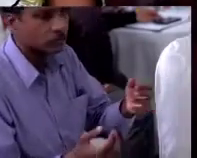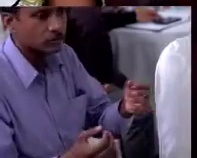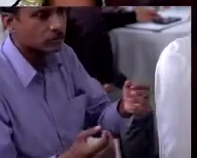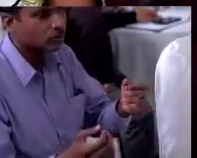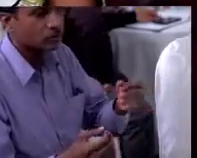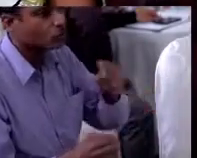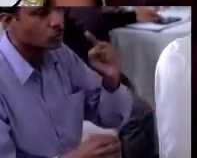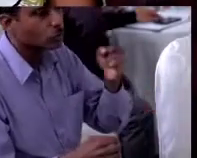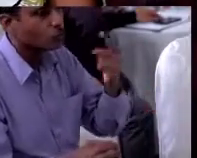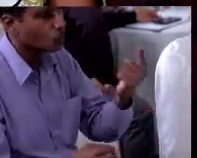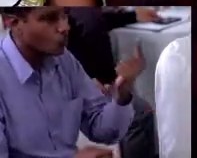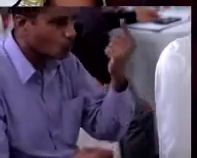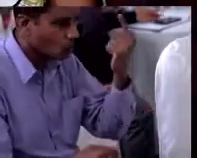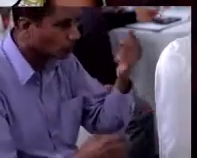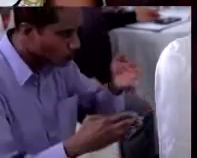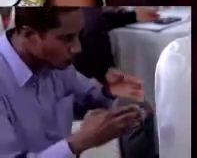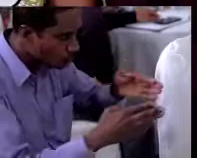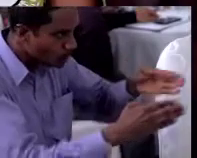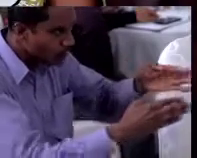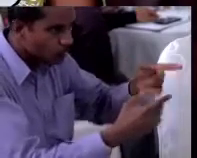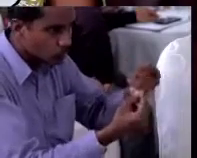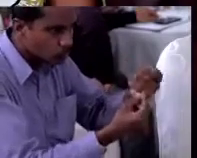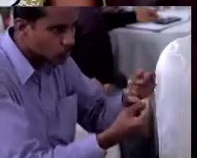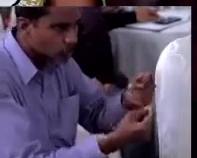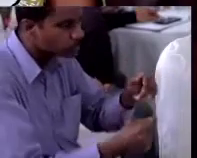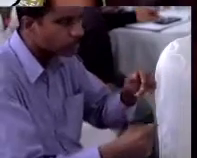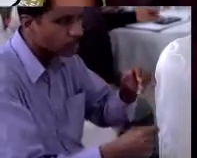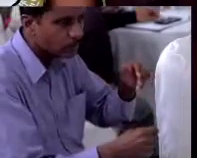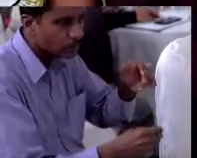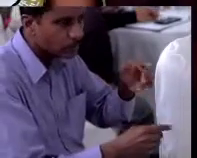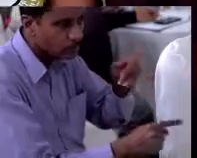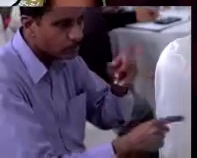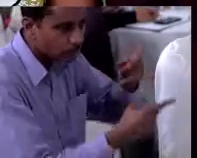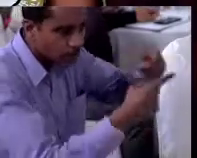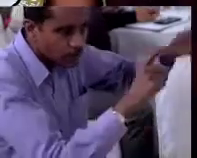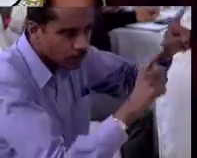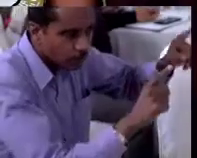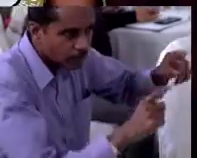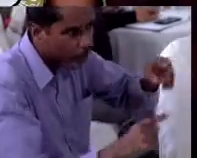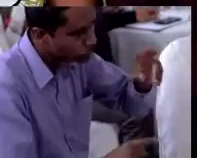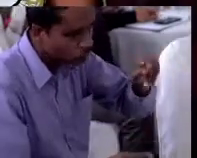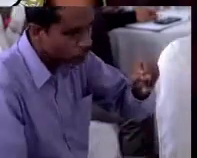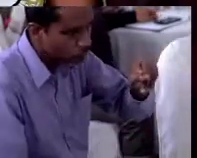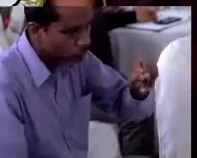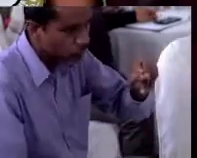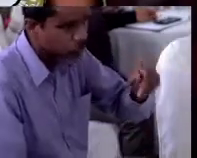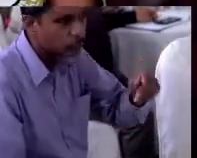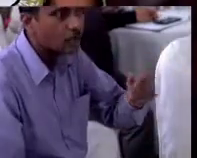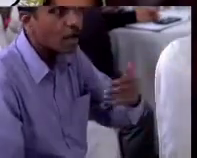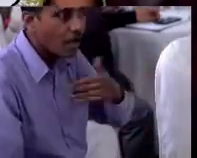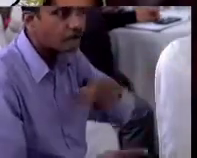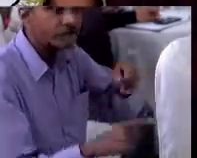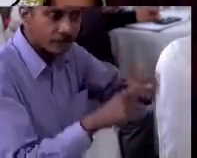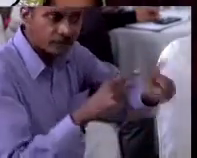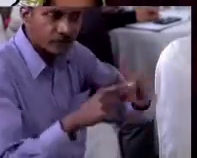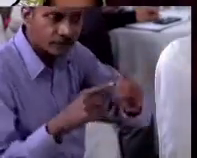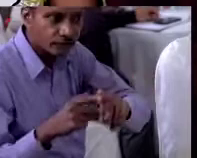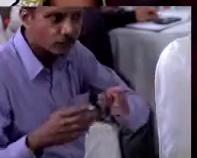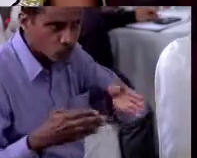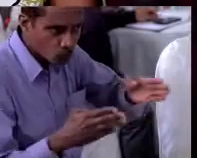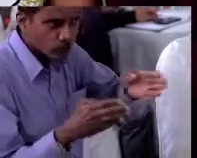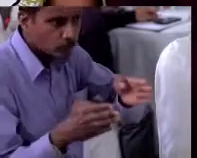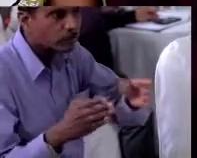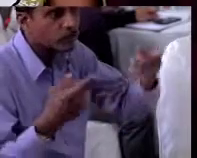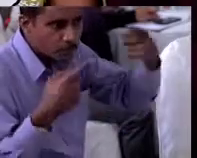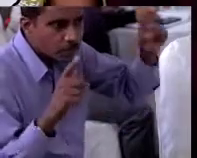not expect them to be the way forward. There's no one avenue, there's no one project, there's no one opportunity that's going to take your